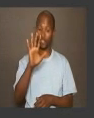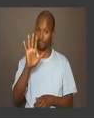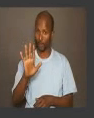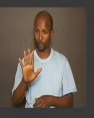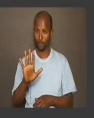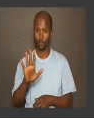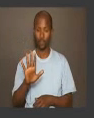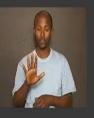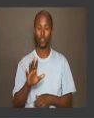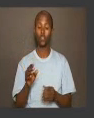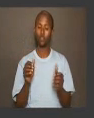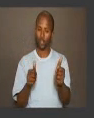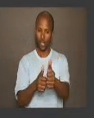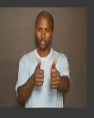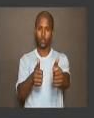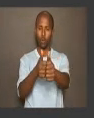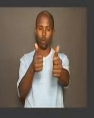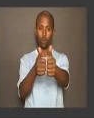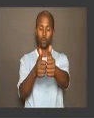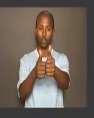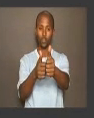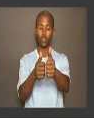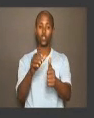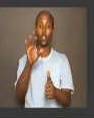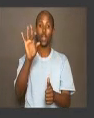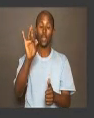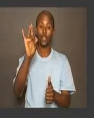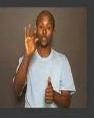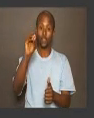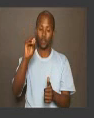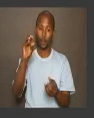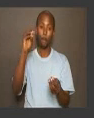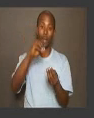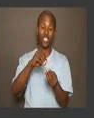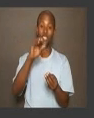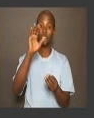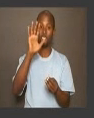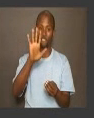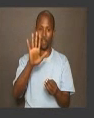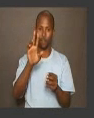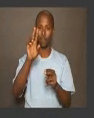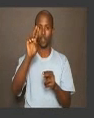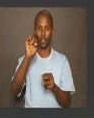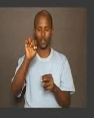95, and so on to 80 plus 5n.